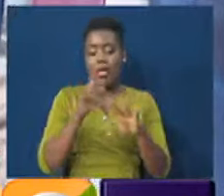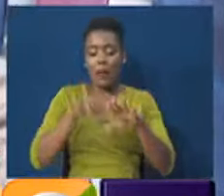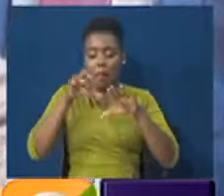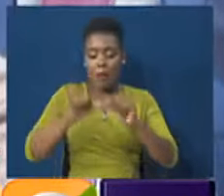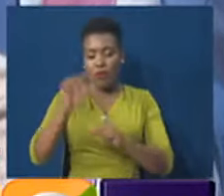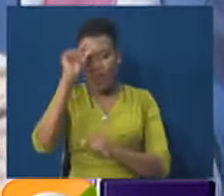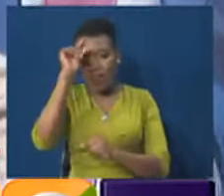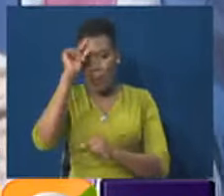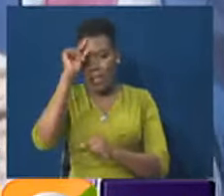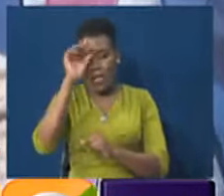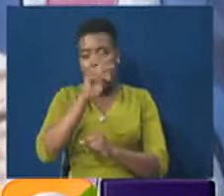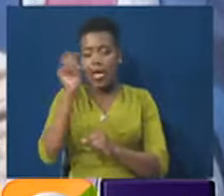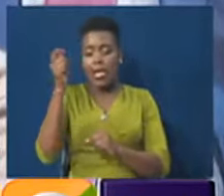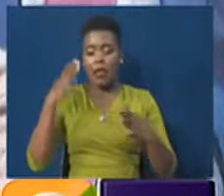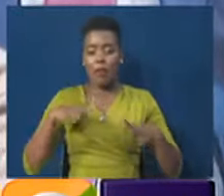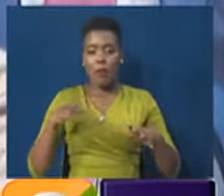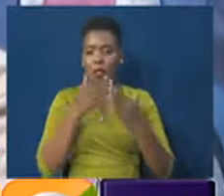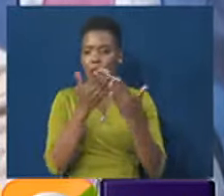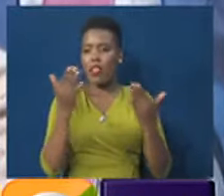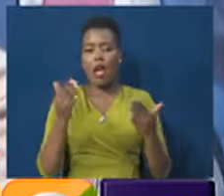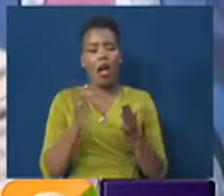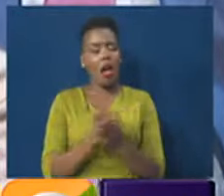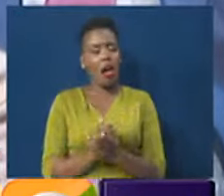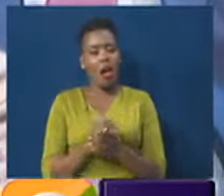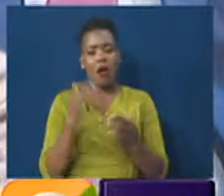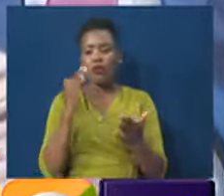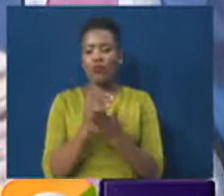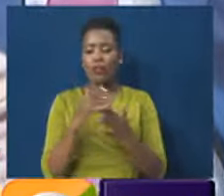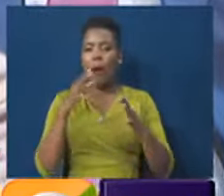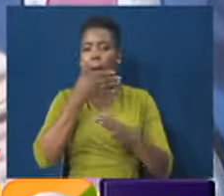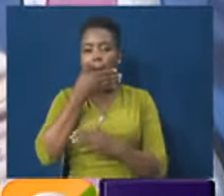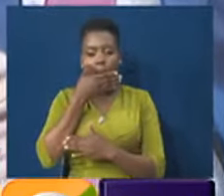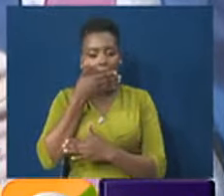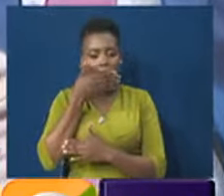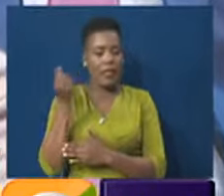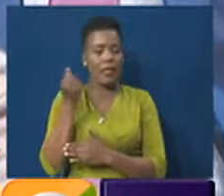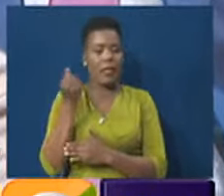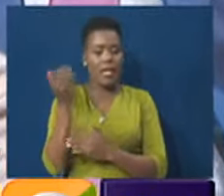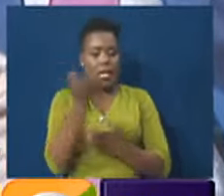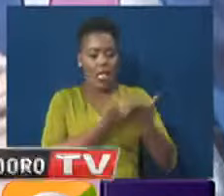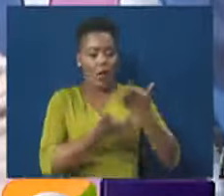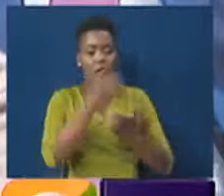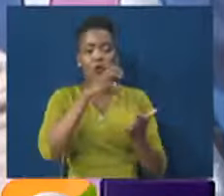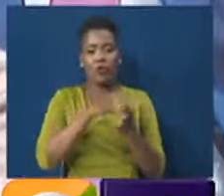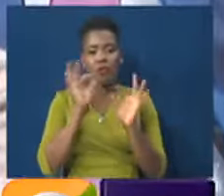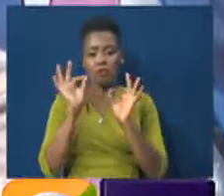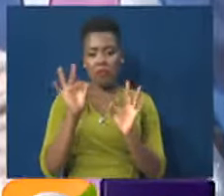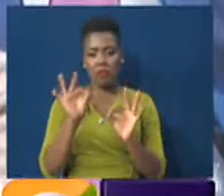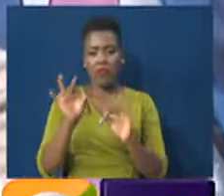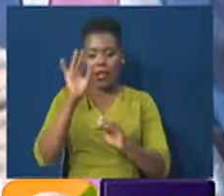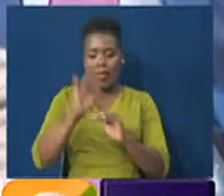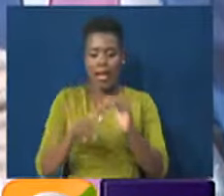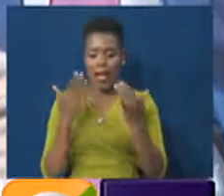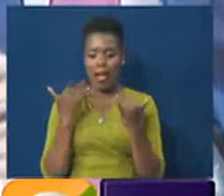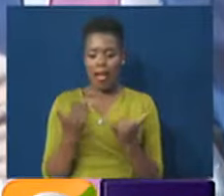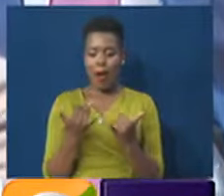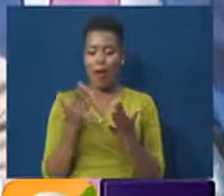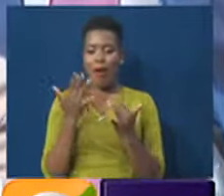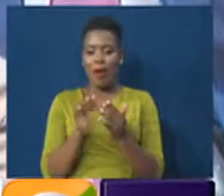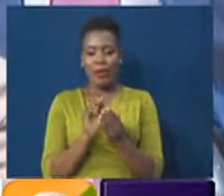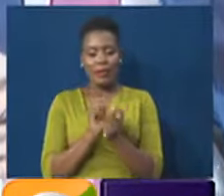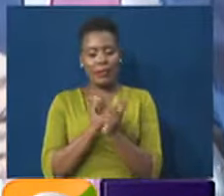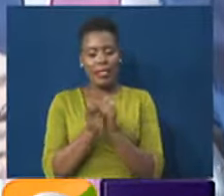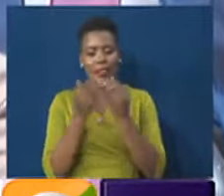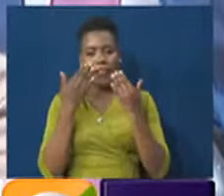office, the Kenyans were far much better in terms of their economic condition than they are today. You measure